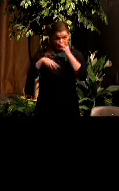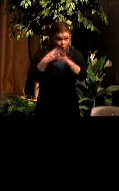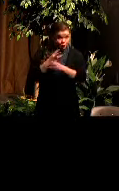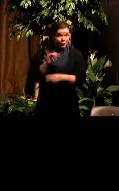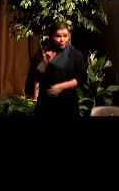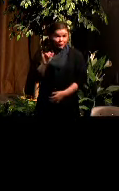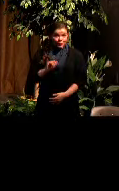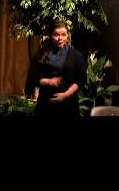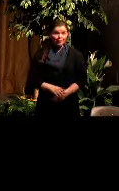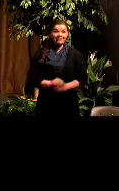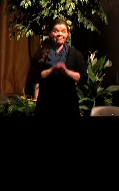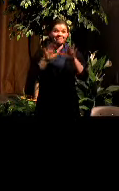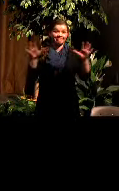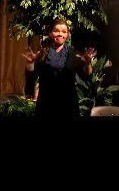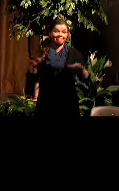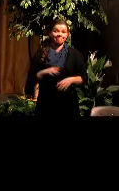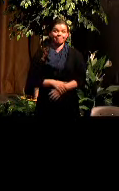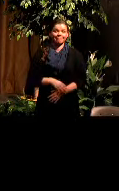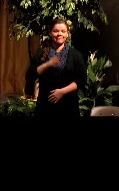tonight, so hello, Miami.